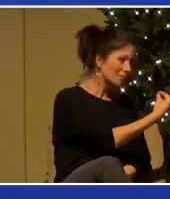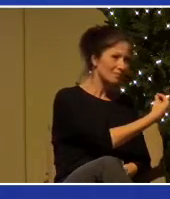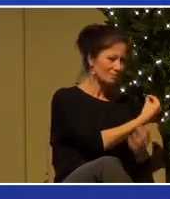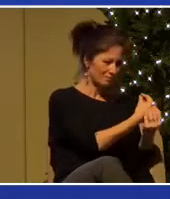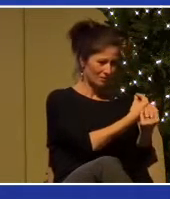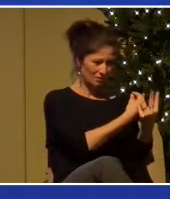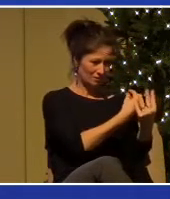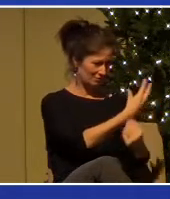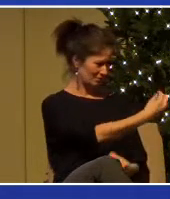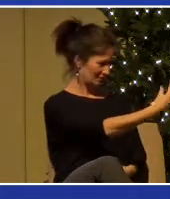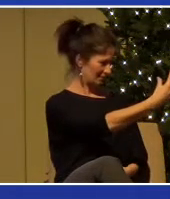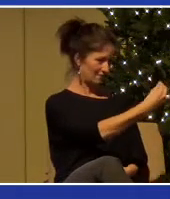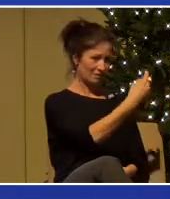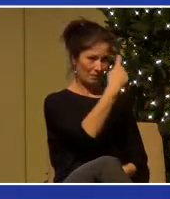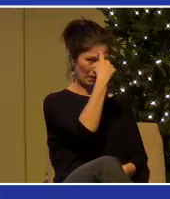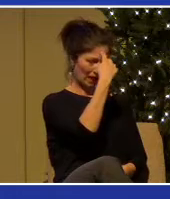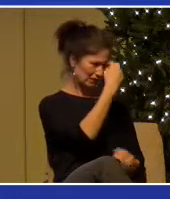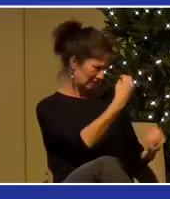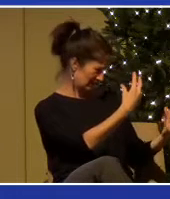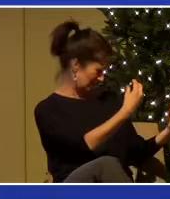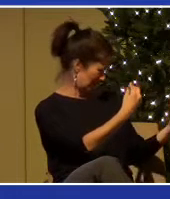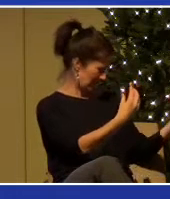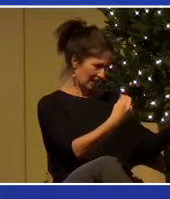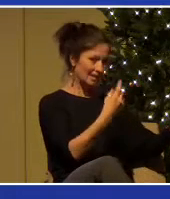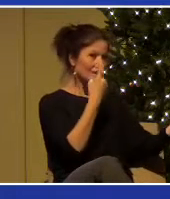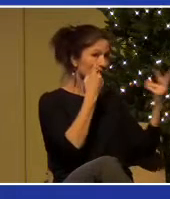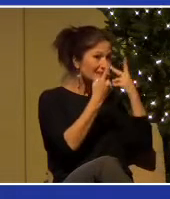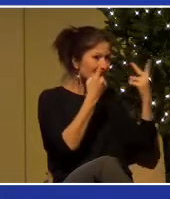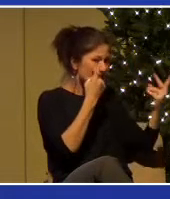on the light of our own minds.